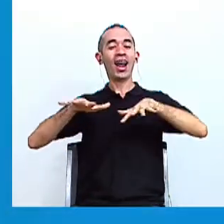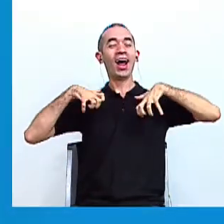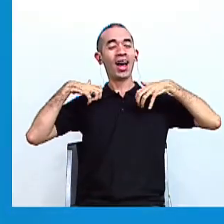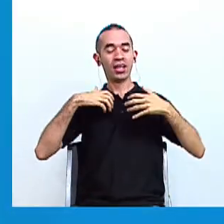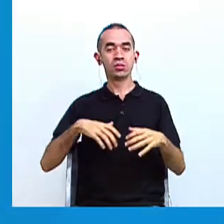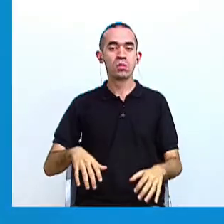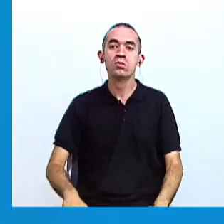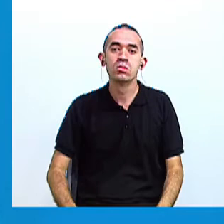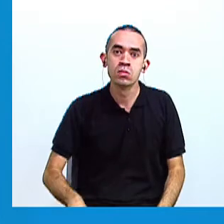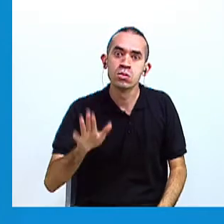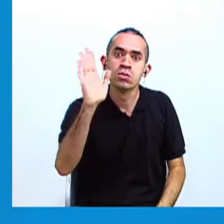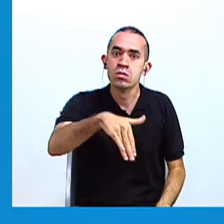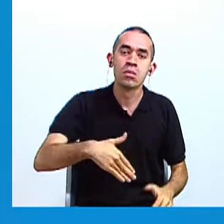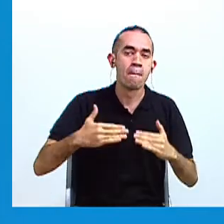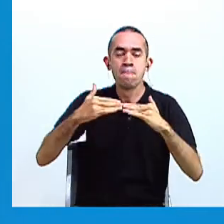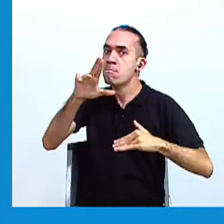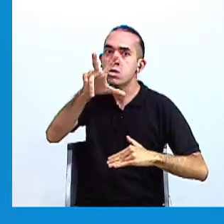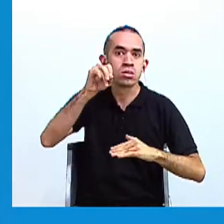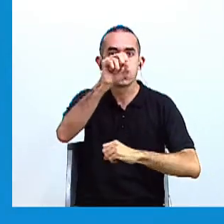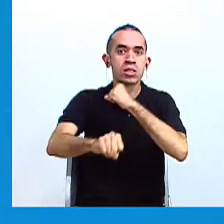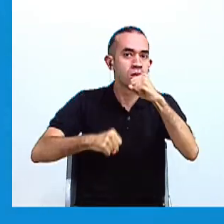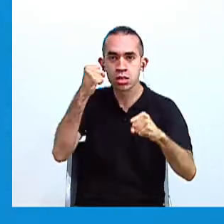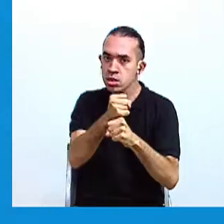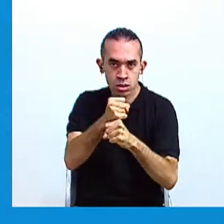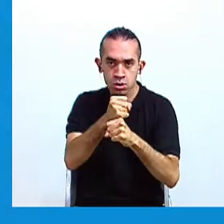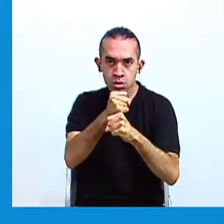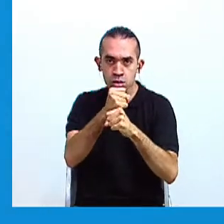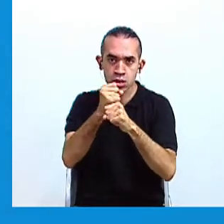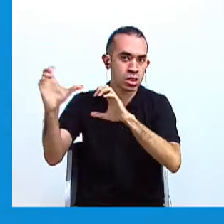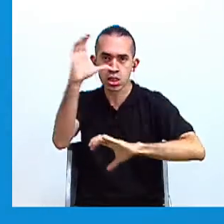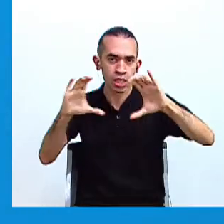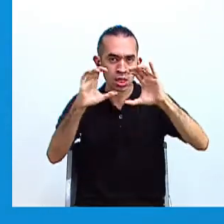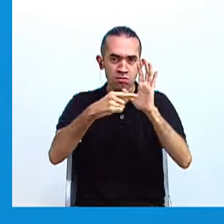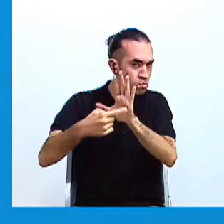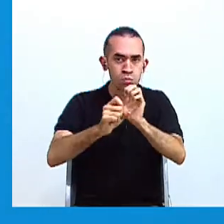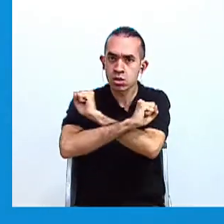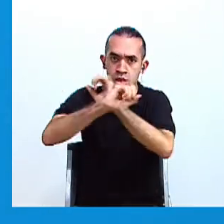For more than 30 years, the science has been crystal clear.